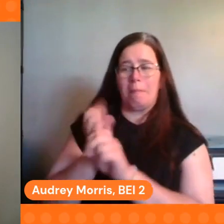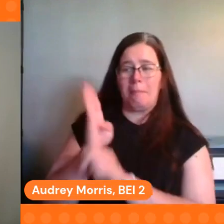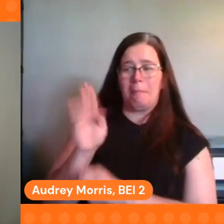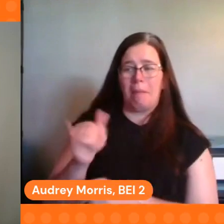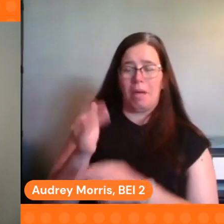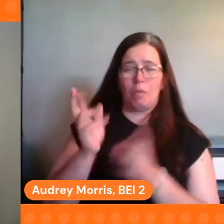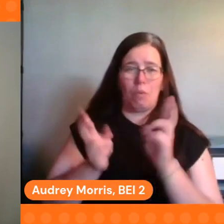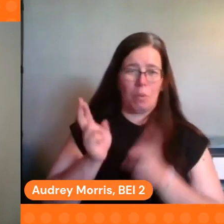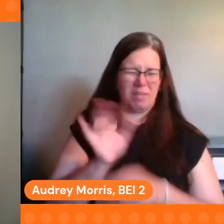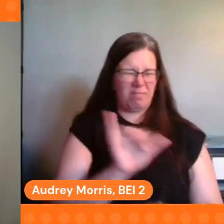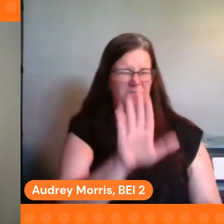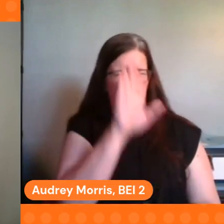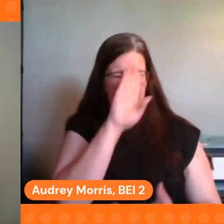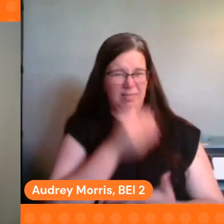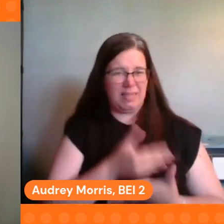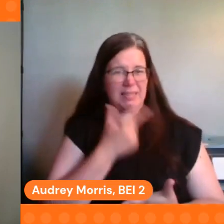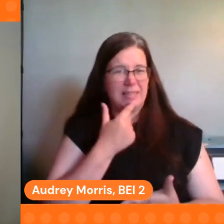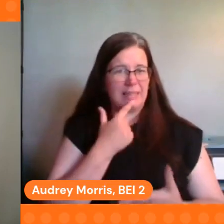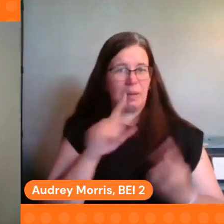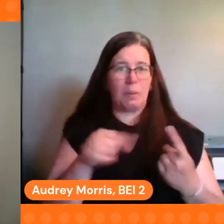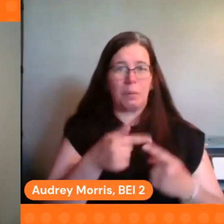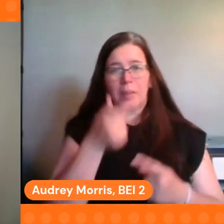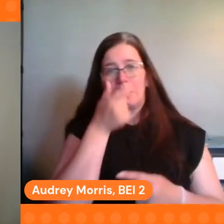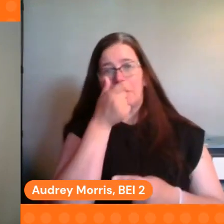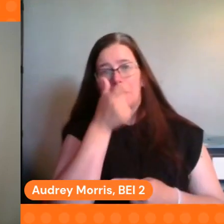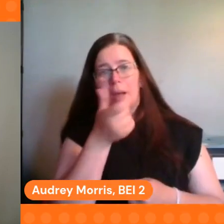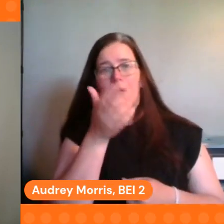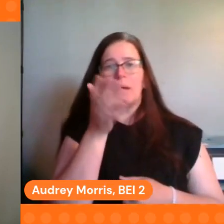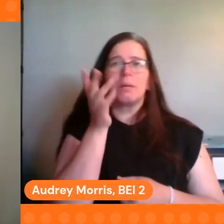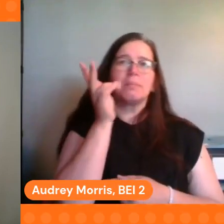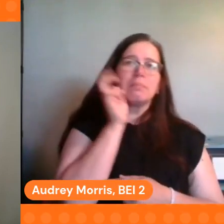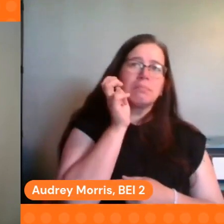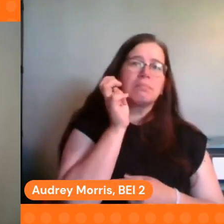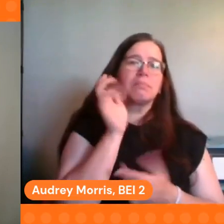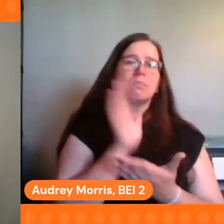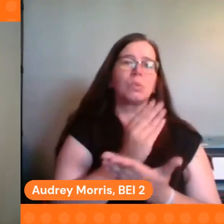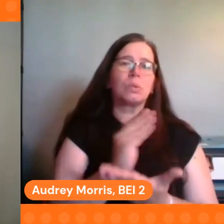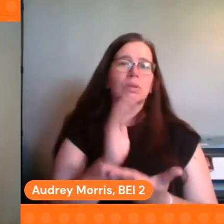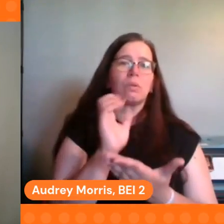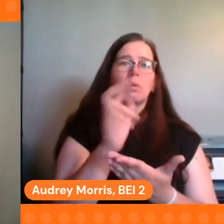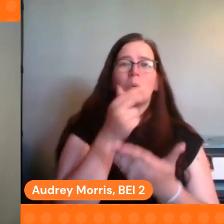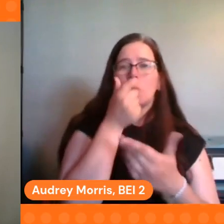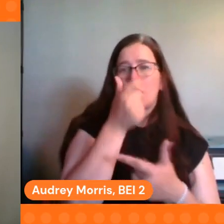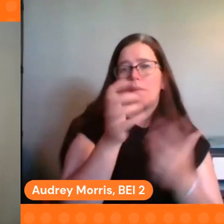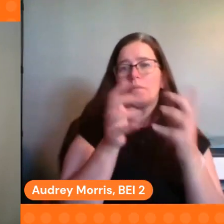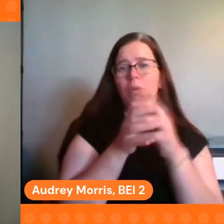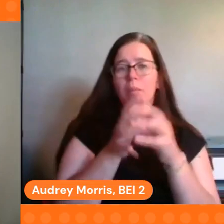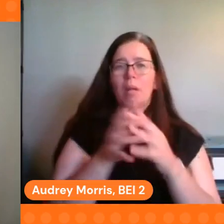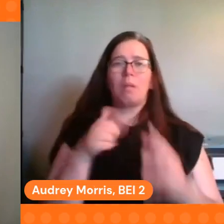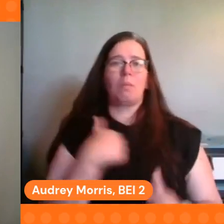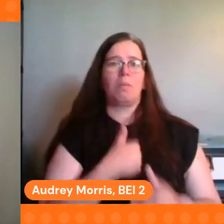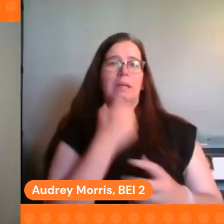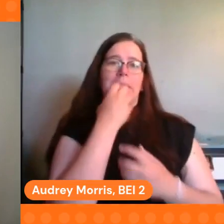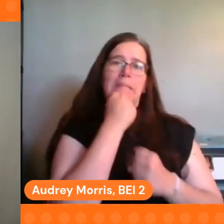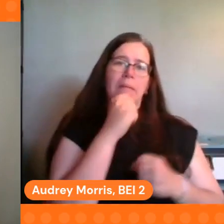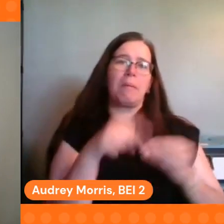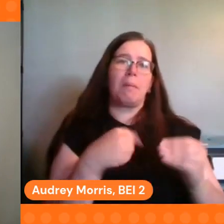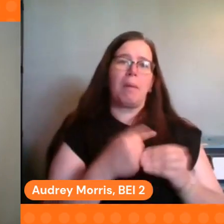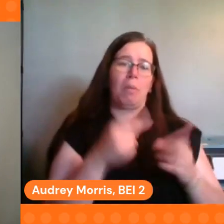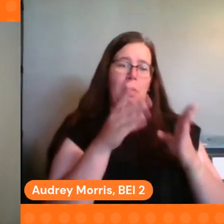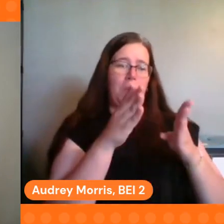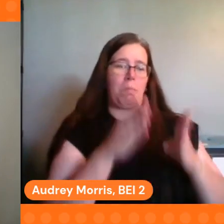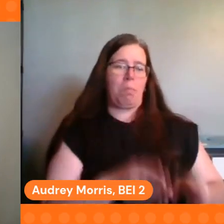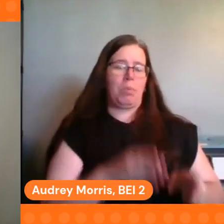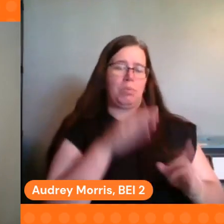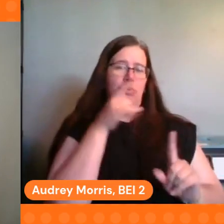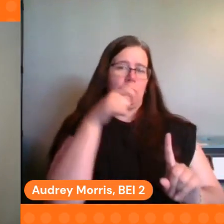basically, when we watch music, when we listen to music, when we watch a movie, when we watch football, what we care about is actually the person that is actually